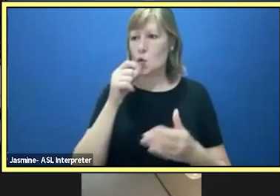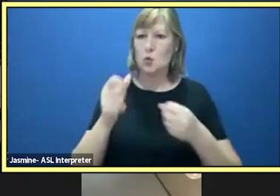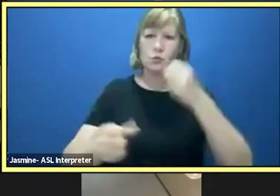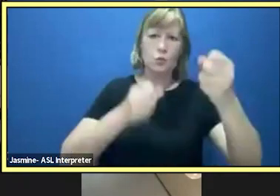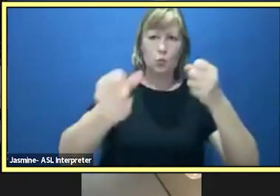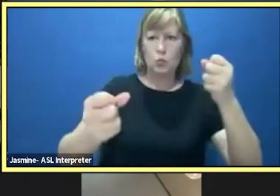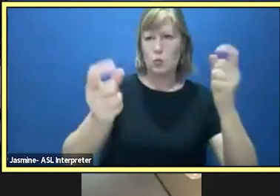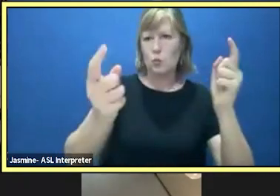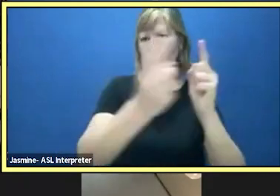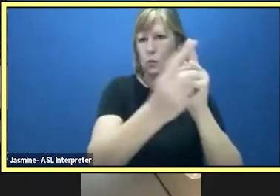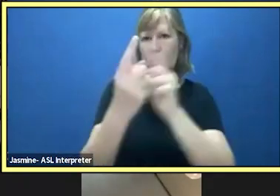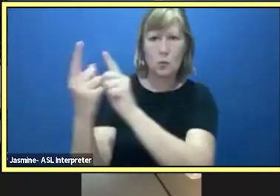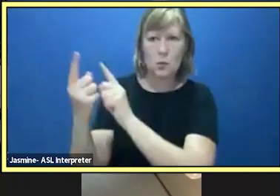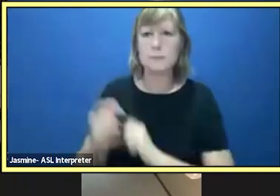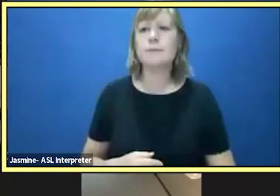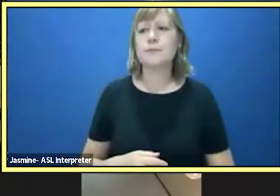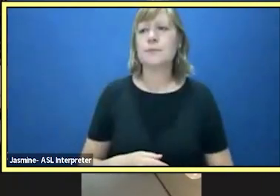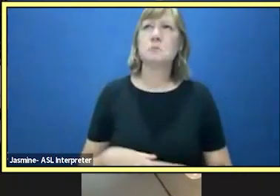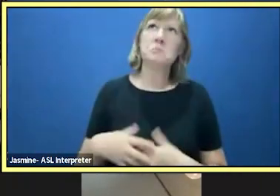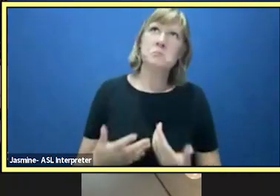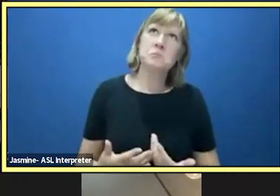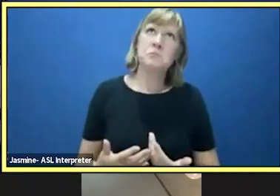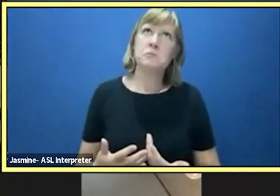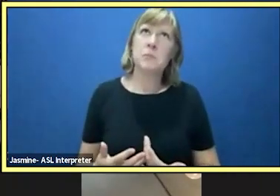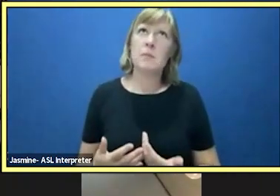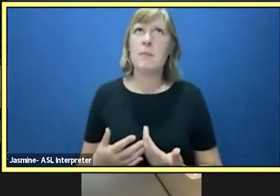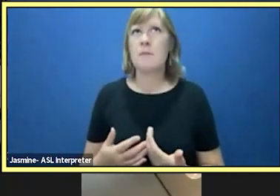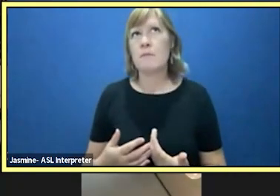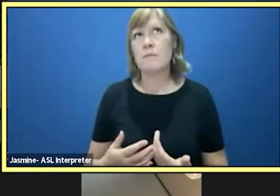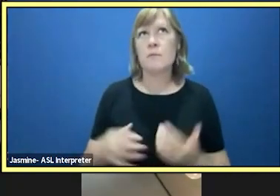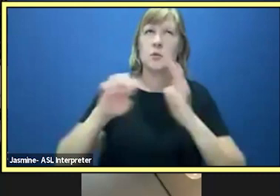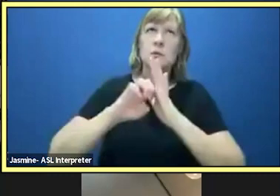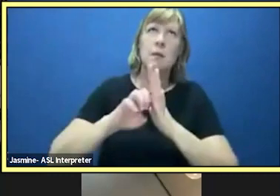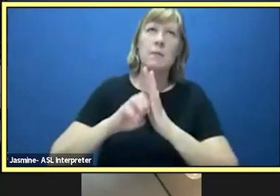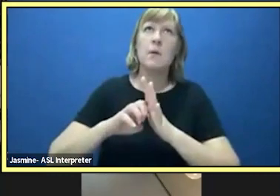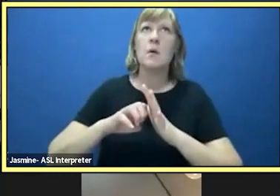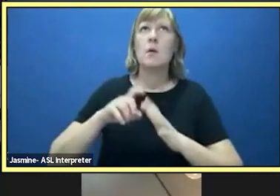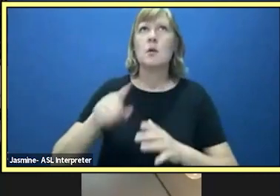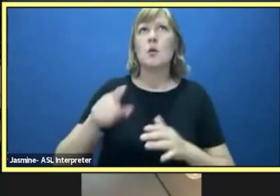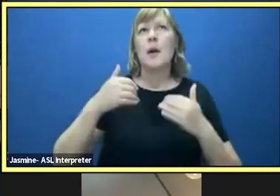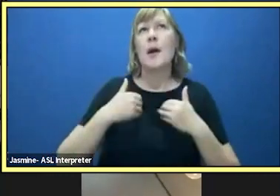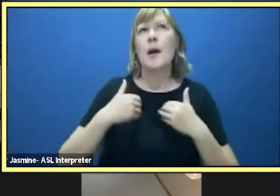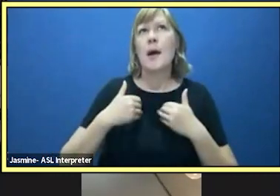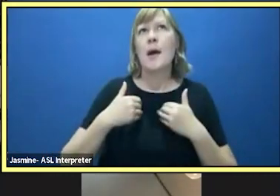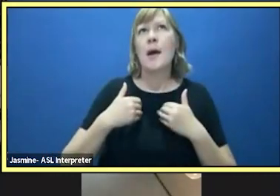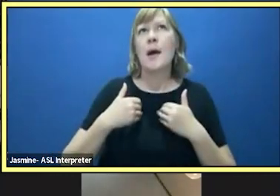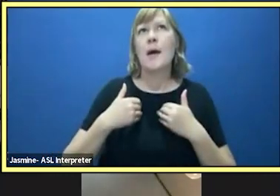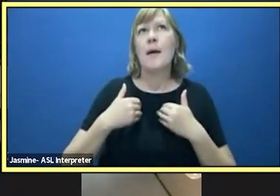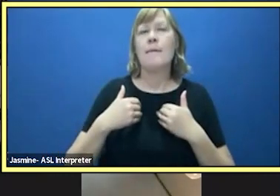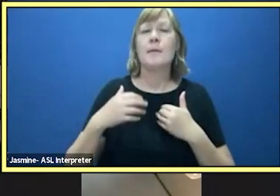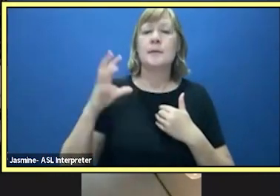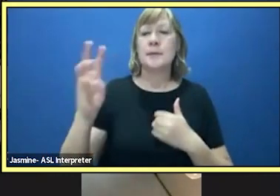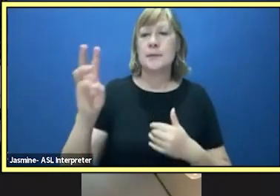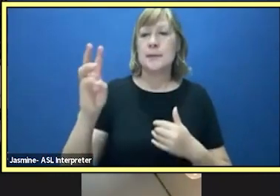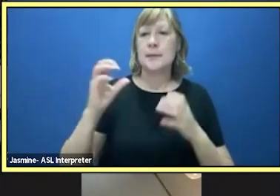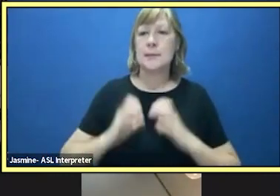example, and they all decide that they want to go to that case management organization, that would make sense